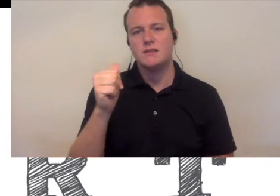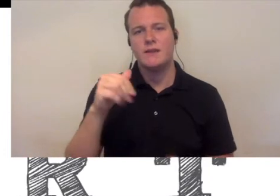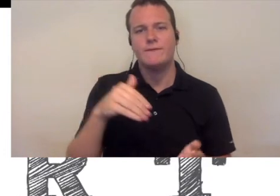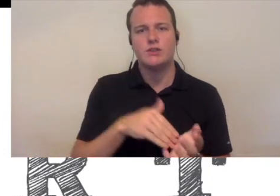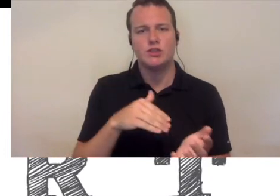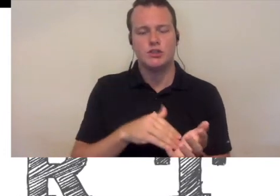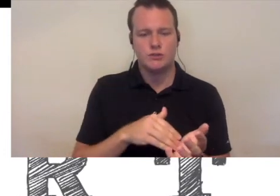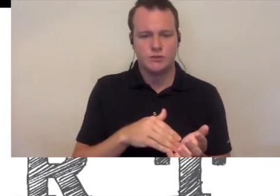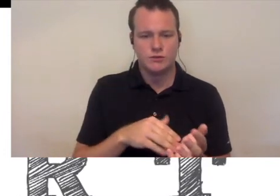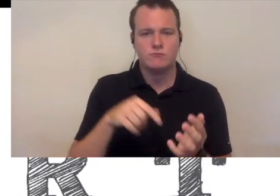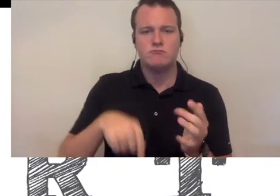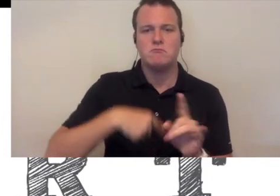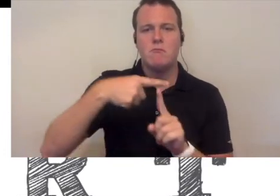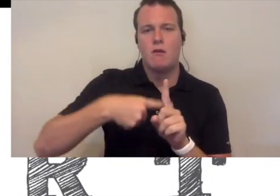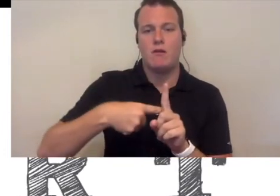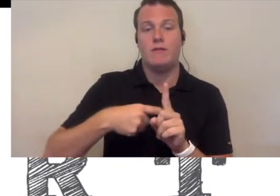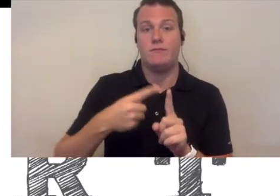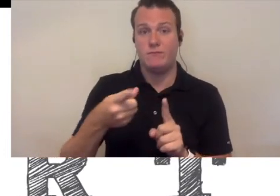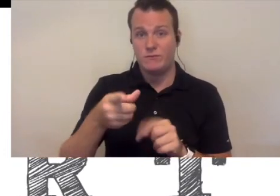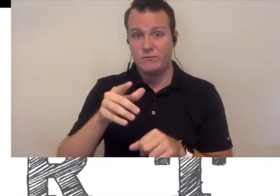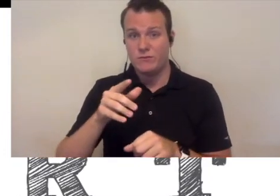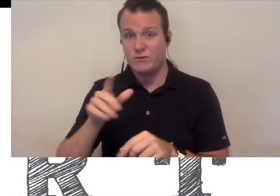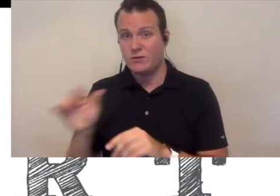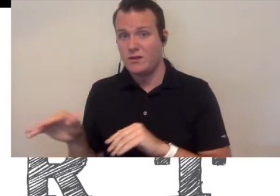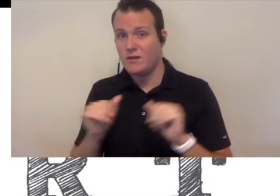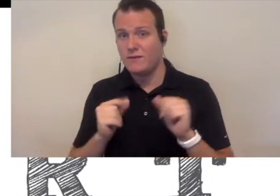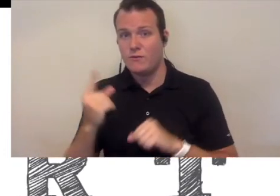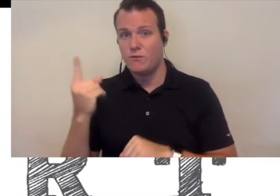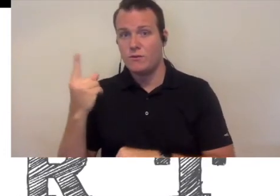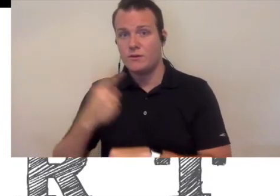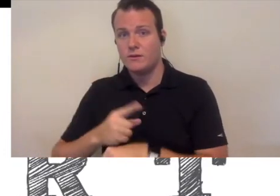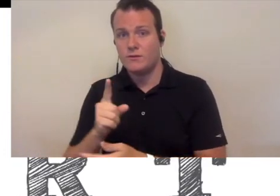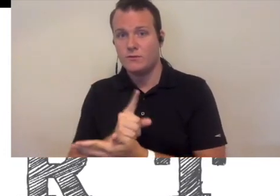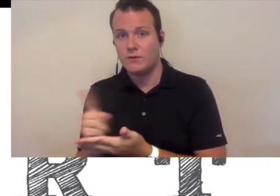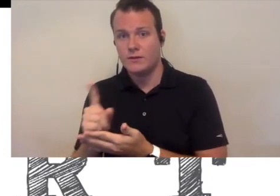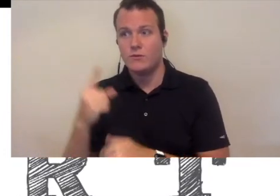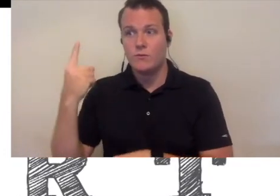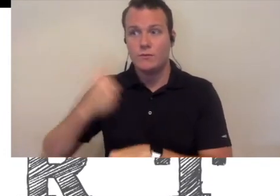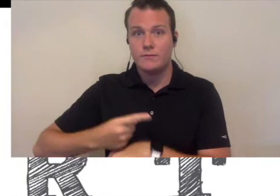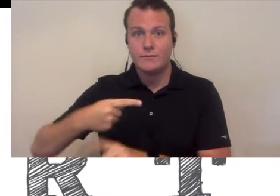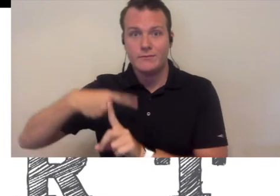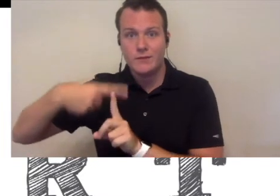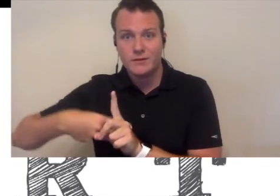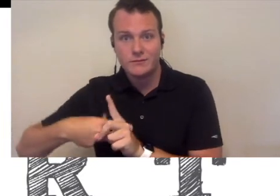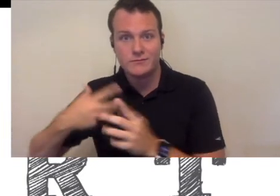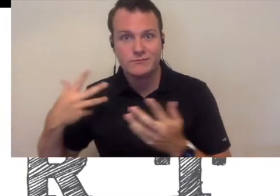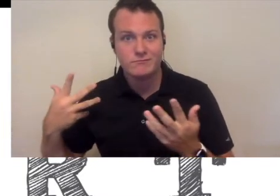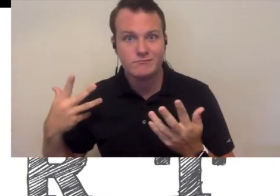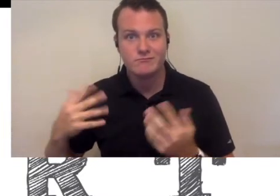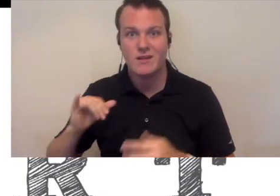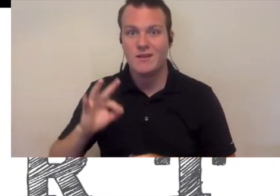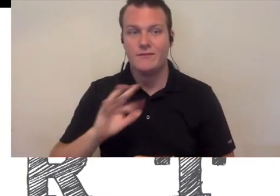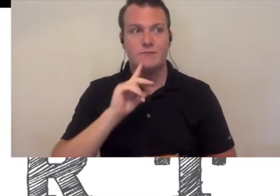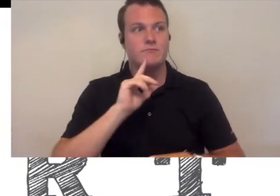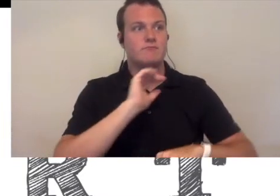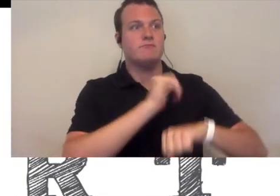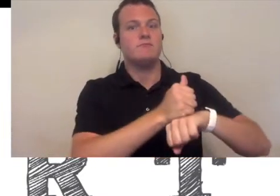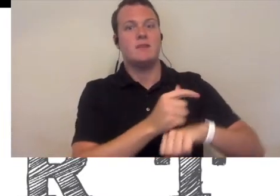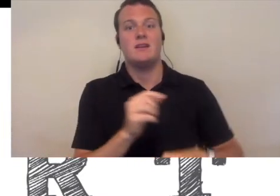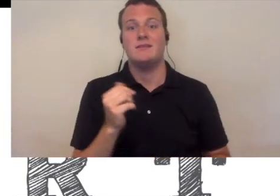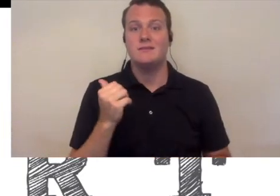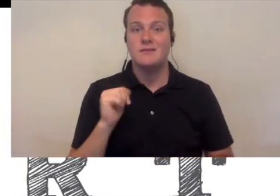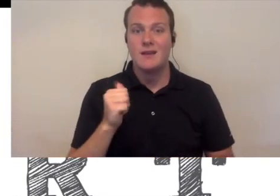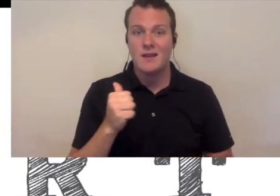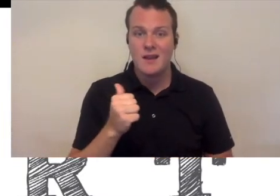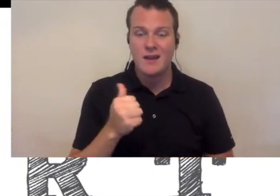your office 1 day a week or 1 day a month. And so if you had set a goal of 10 and you can only